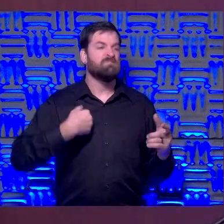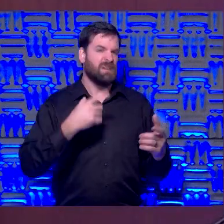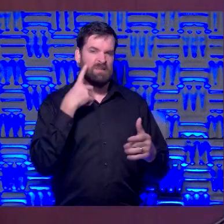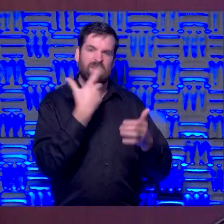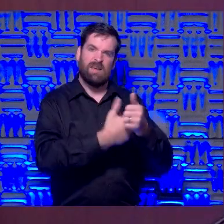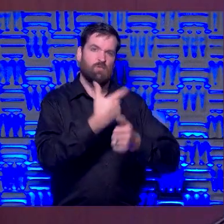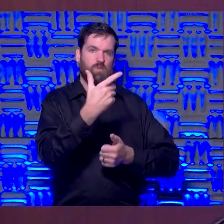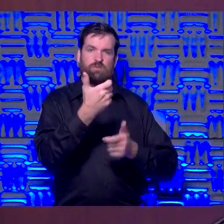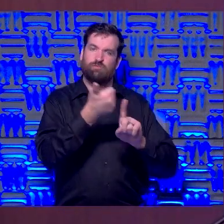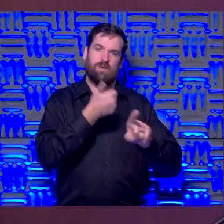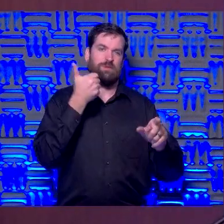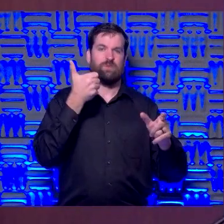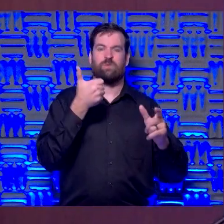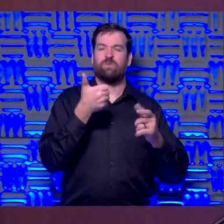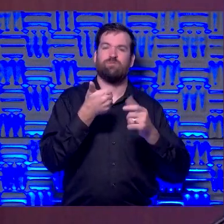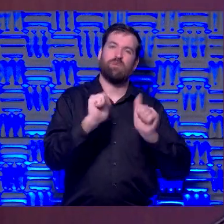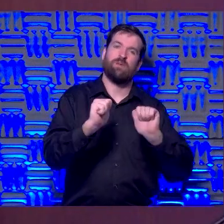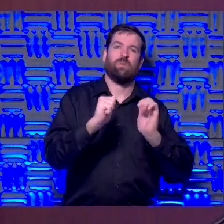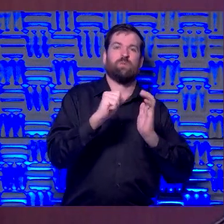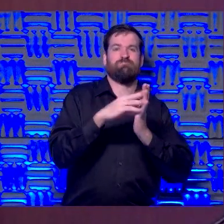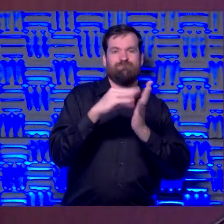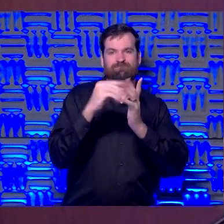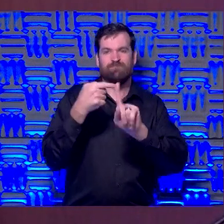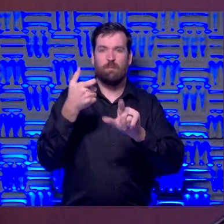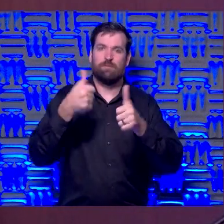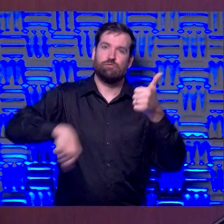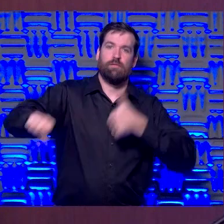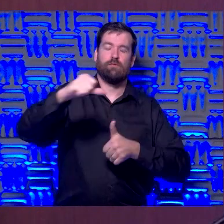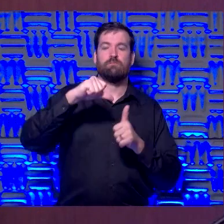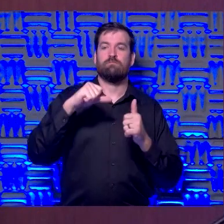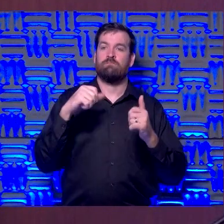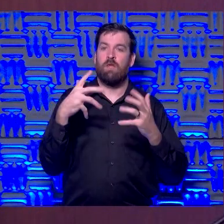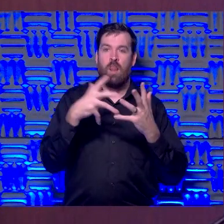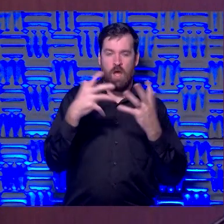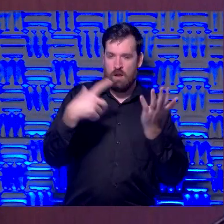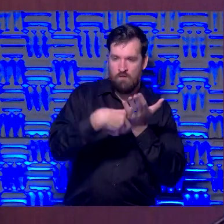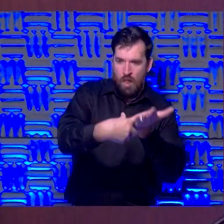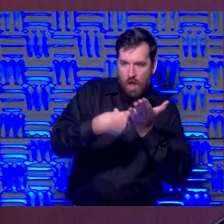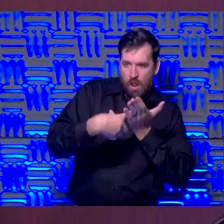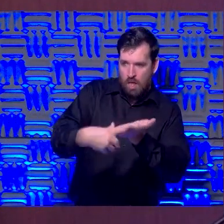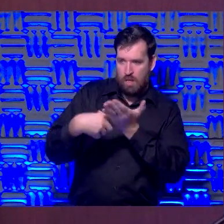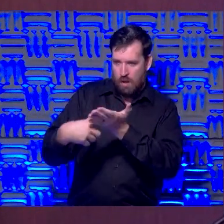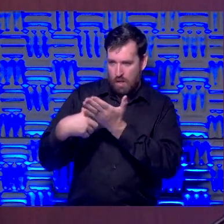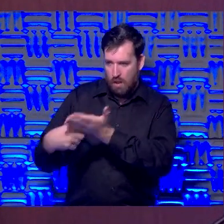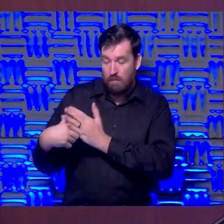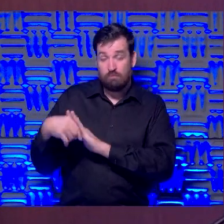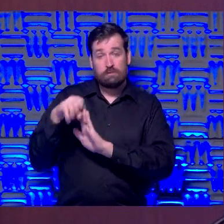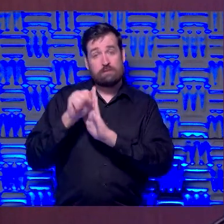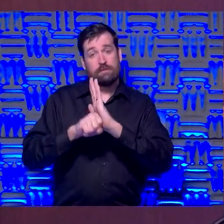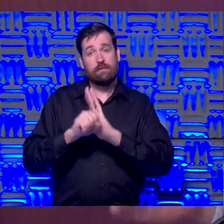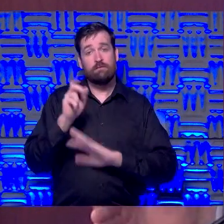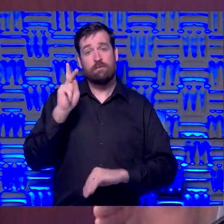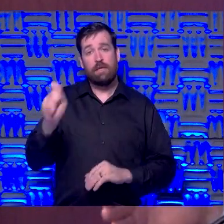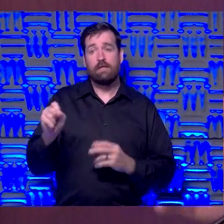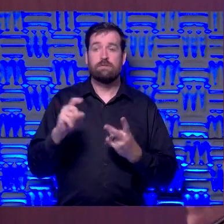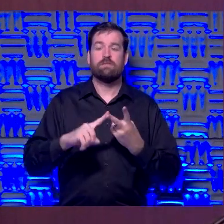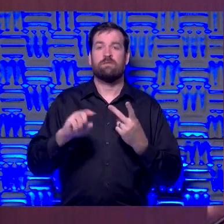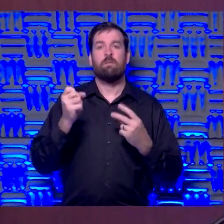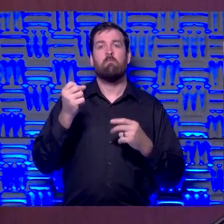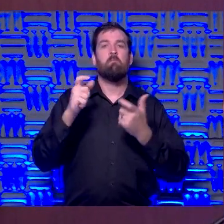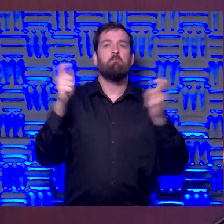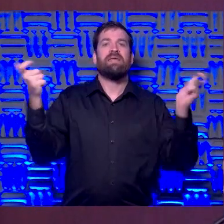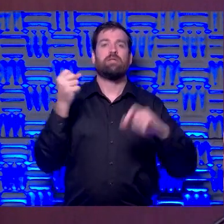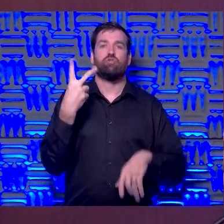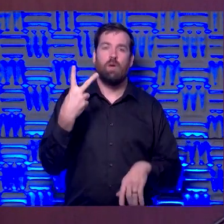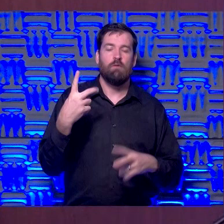trying to learn from each other. So there's a lot of crosstalk going on in the state of Kansas, in the Big 12,